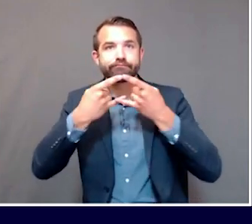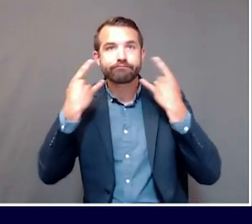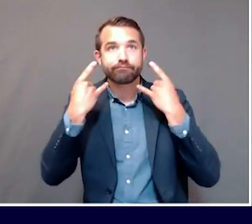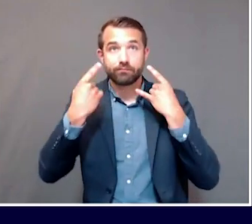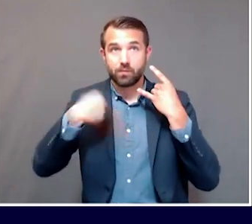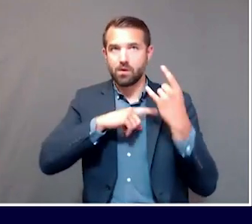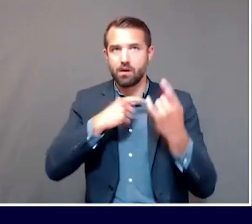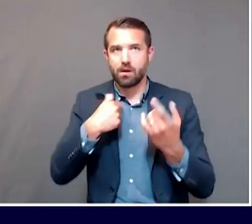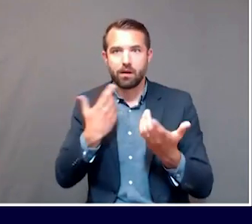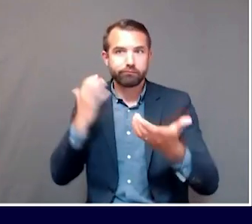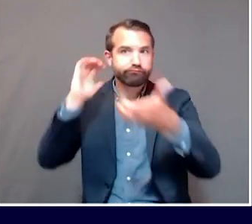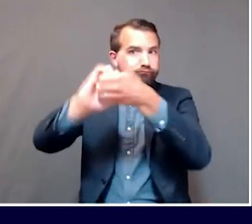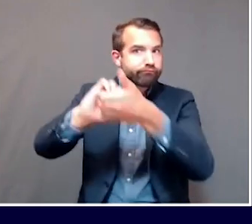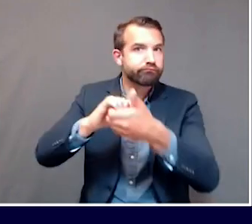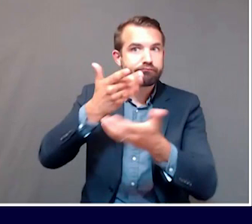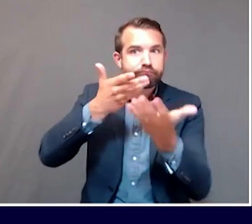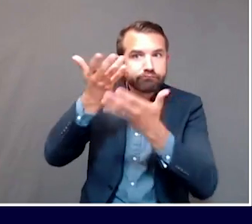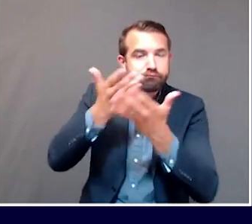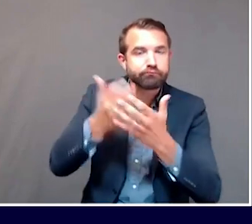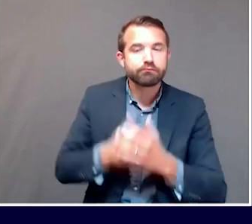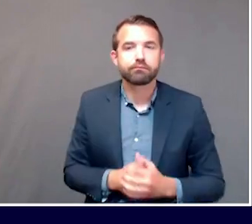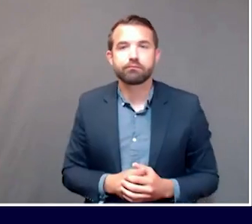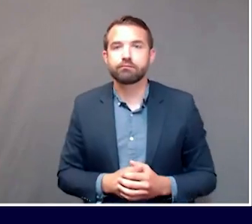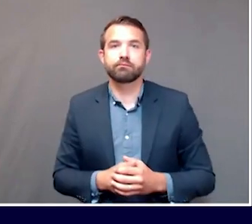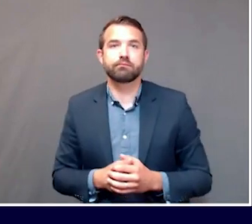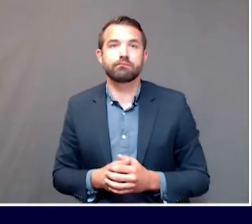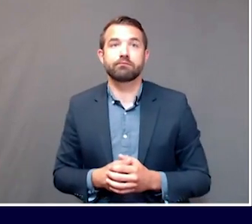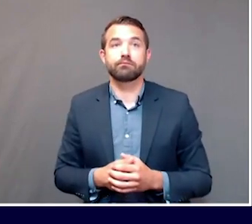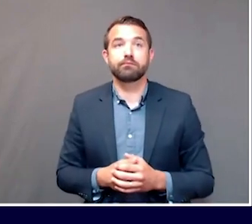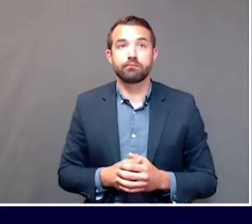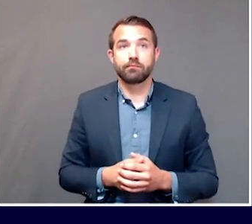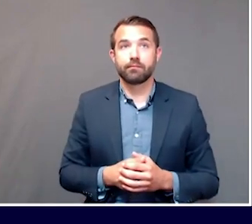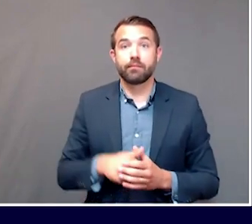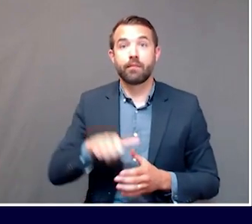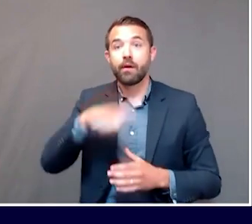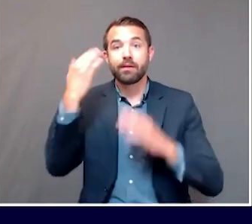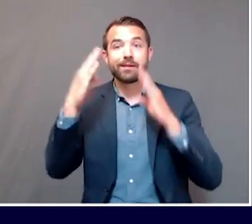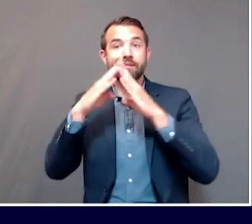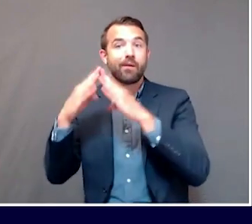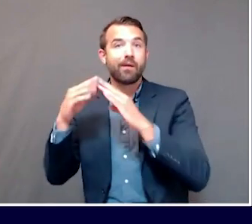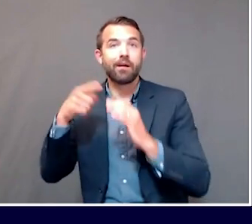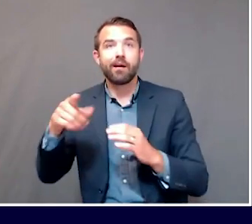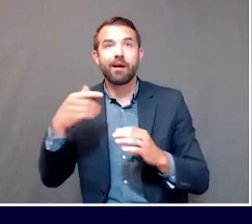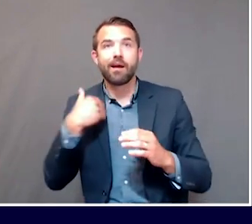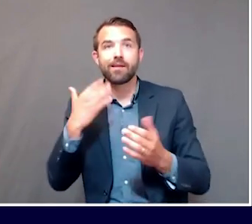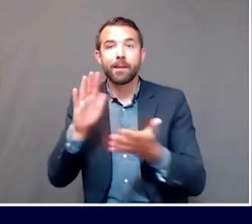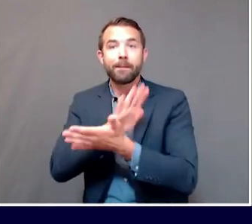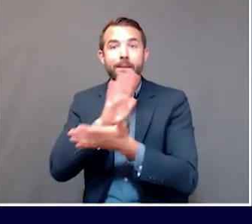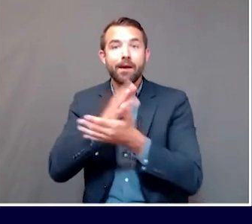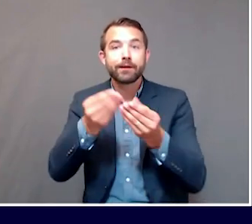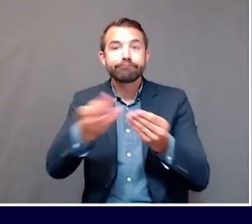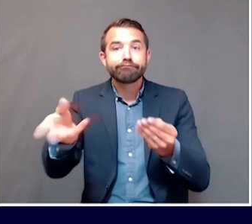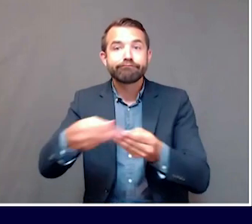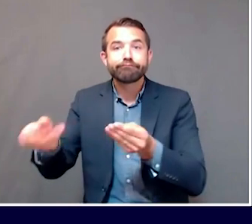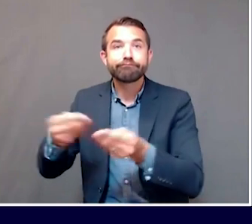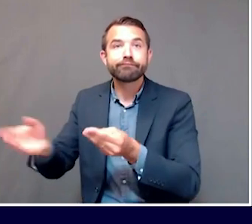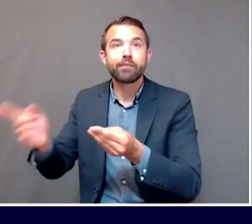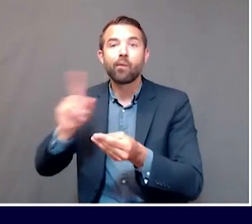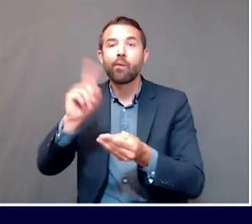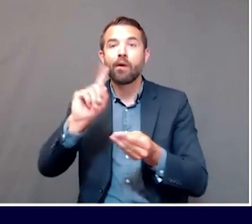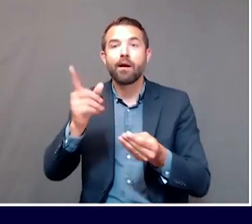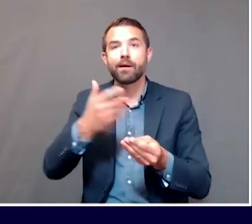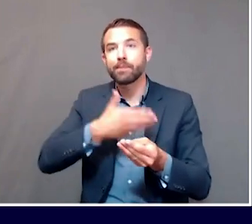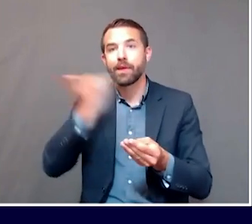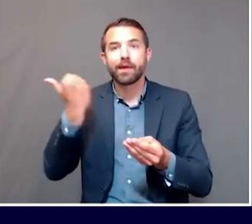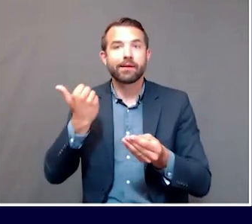Some towns have, again, been handing out packets that inform people about what are the best practices for COVID-19. Others are using it